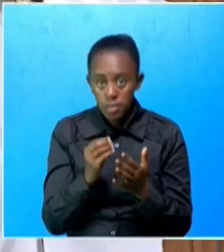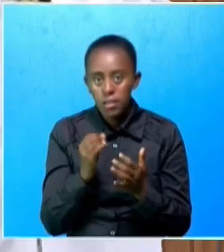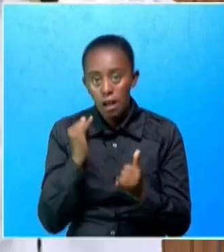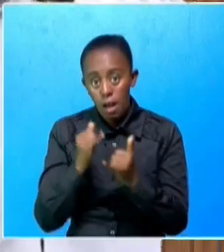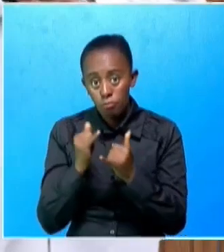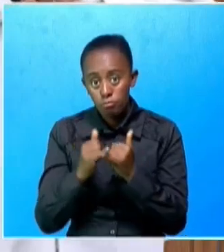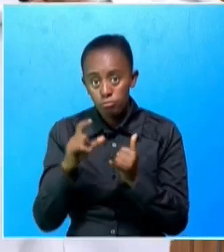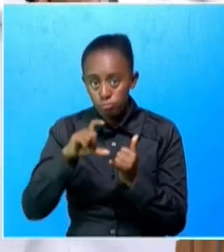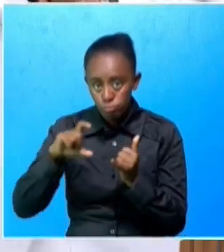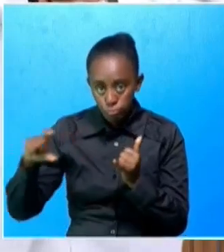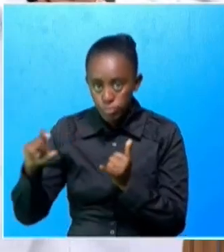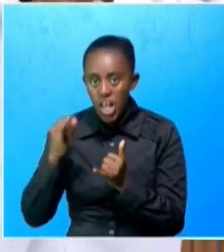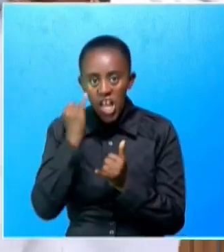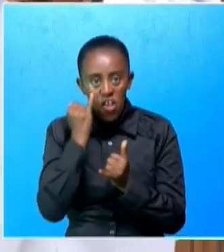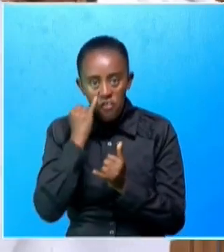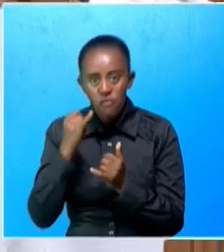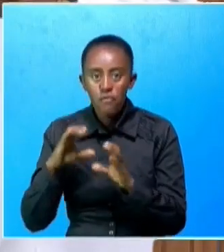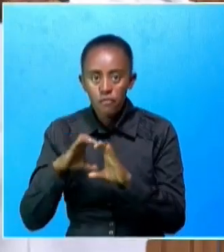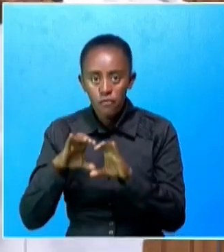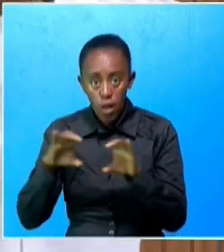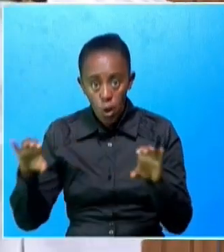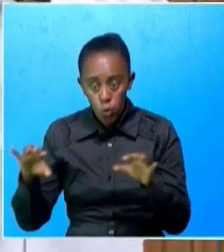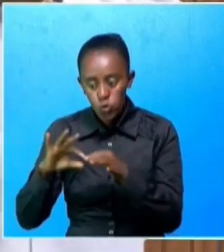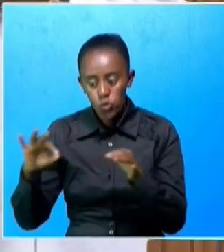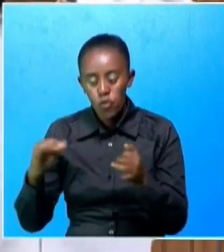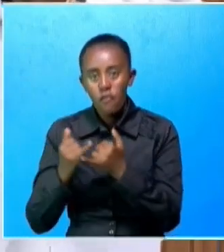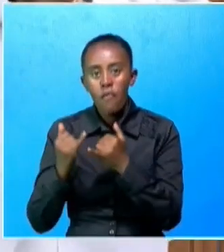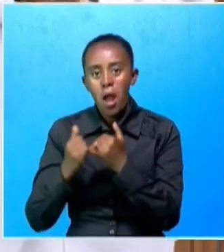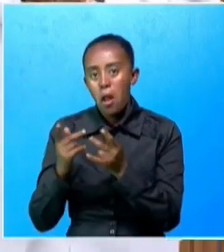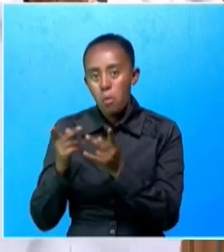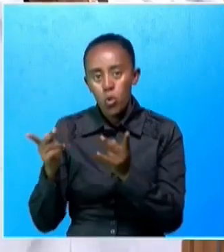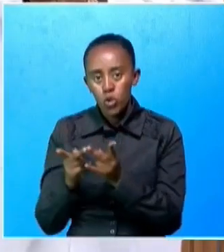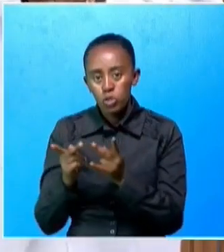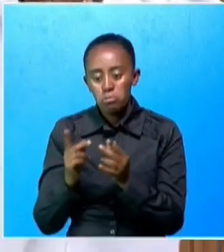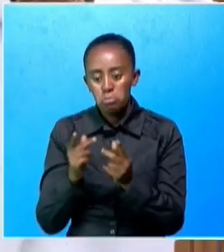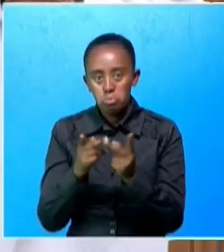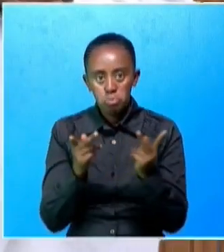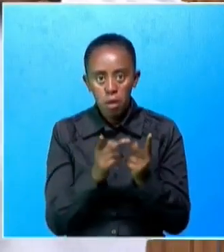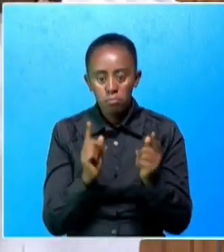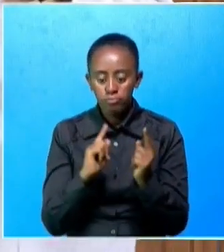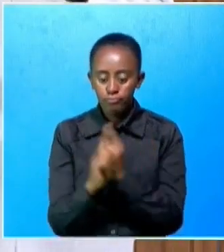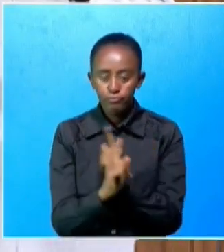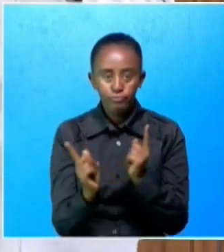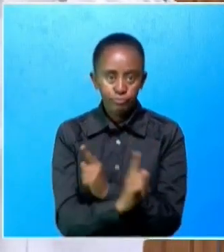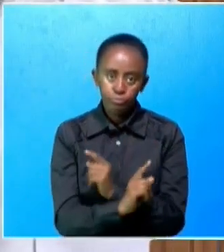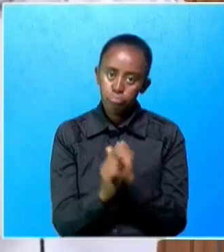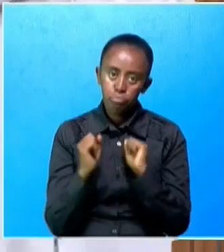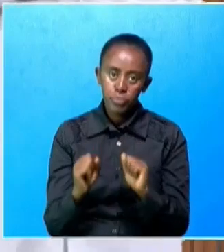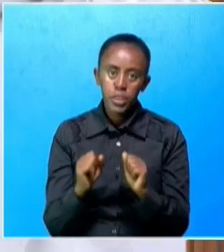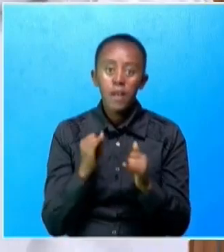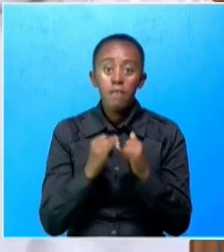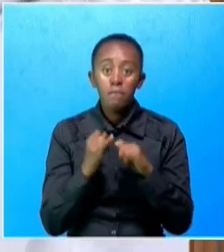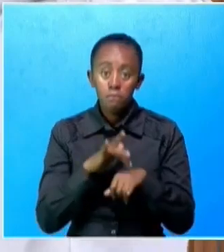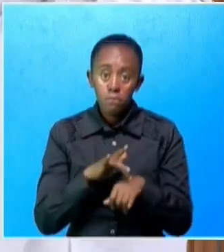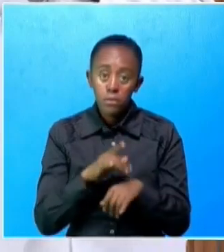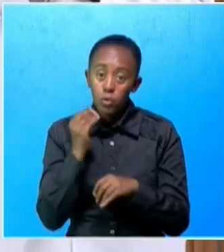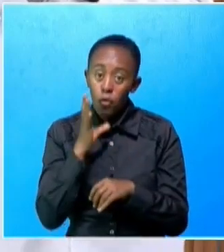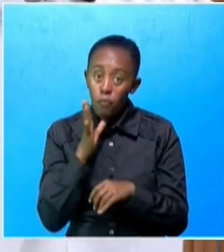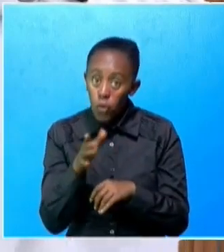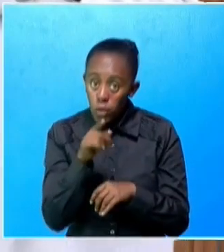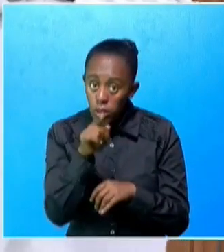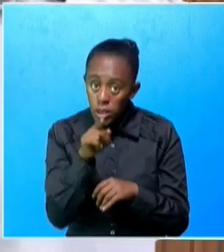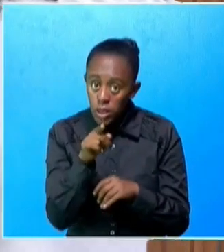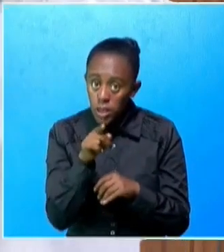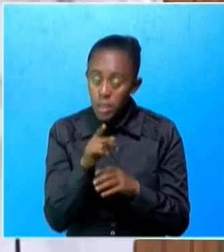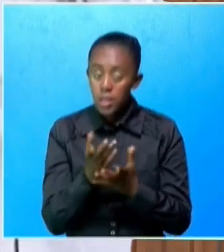the if clause that is the final position. When you come to the final position, don't forget that, right?